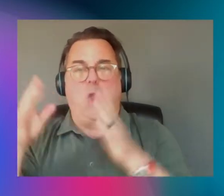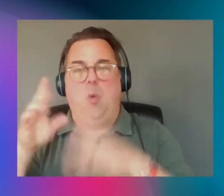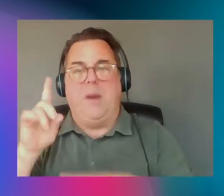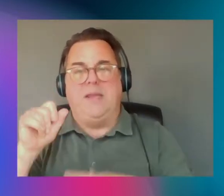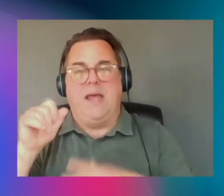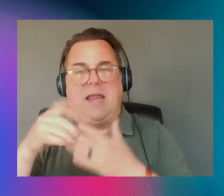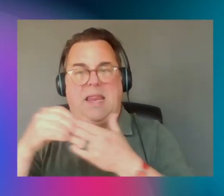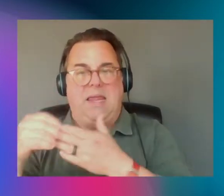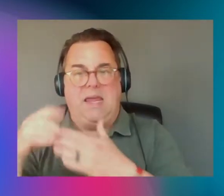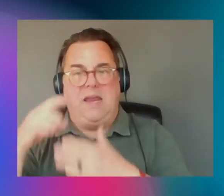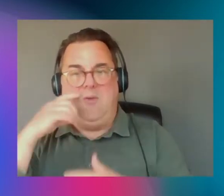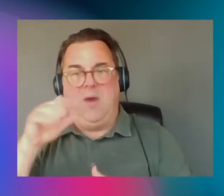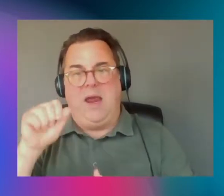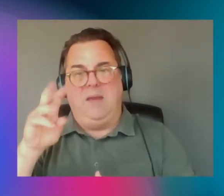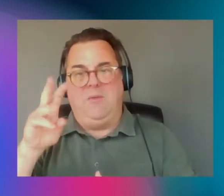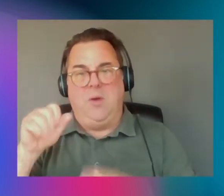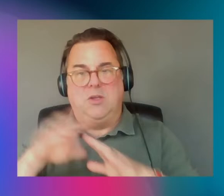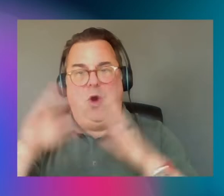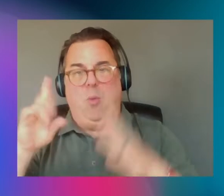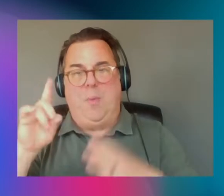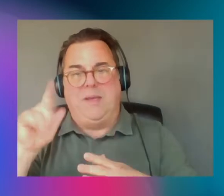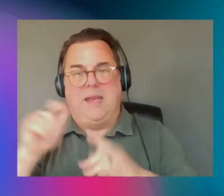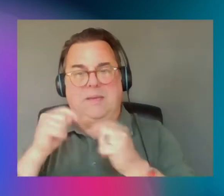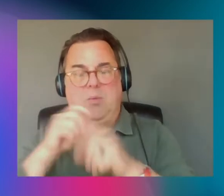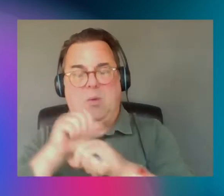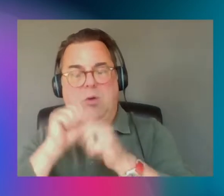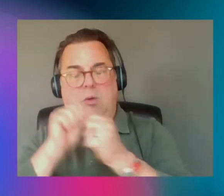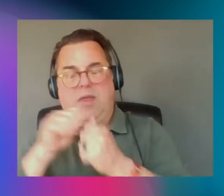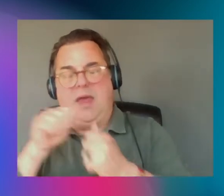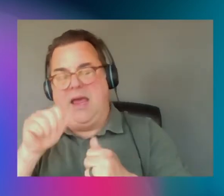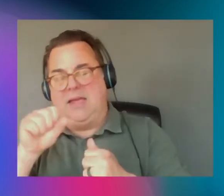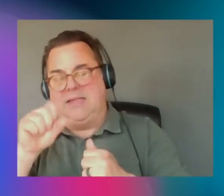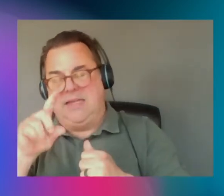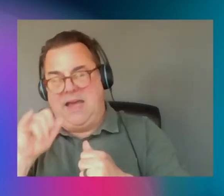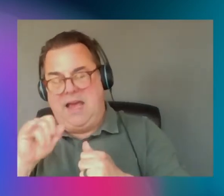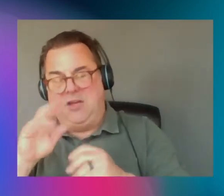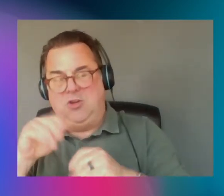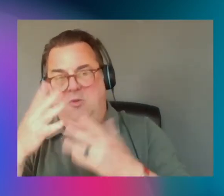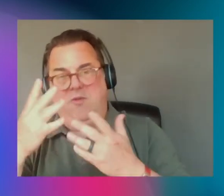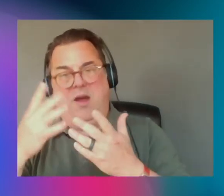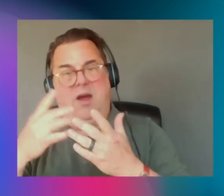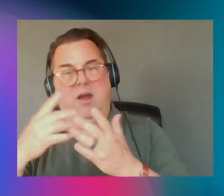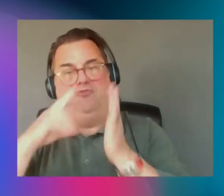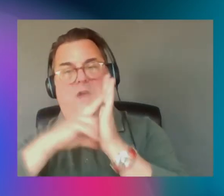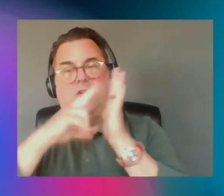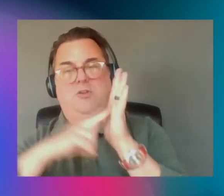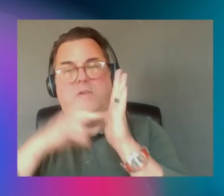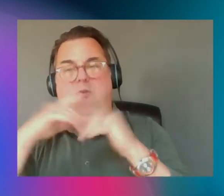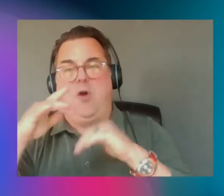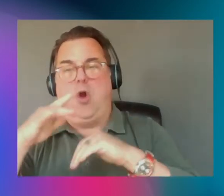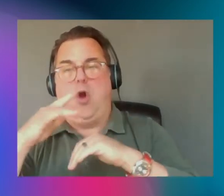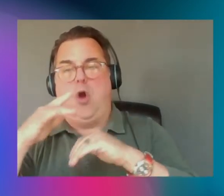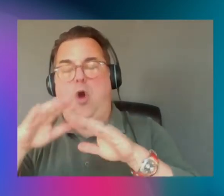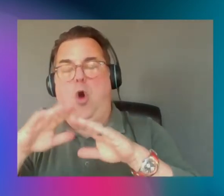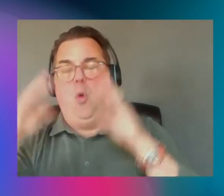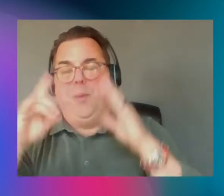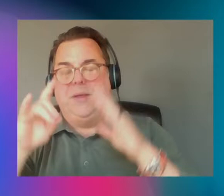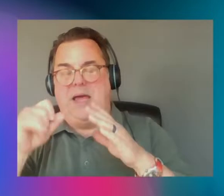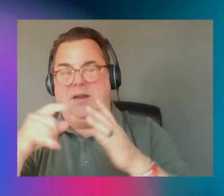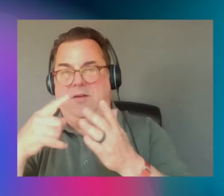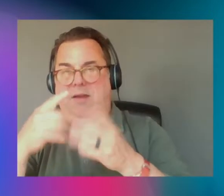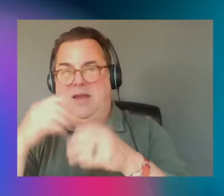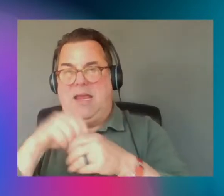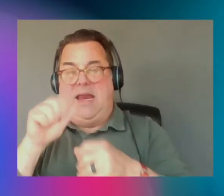Open Data team. We work with ASDI, providing the registry of open data on AWS, which we'll talk a lot about as